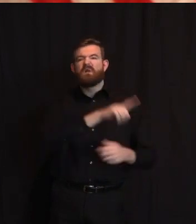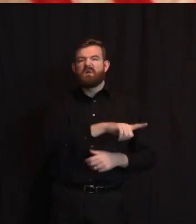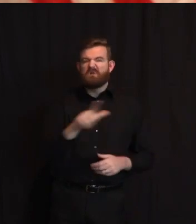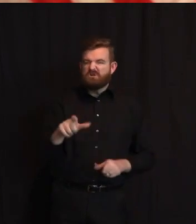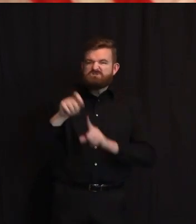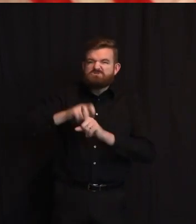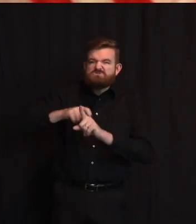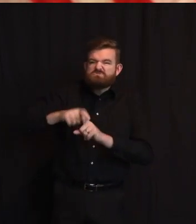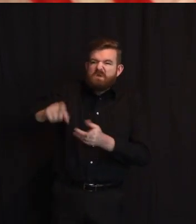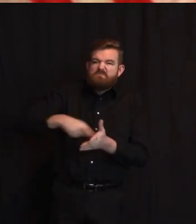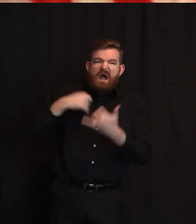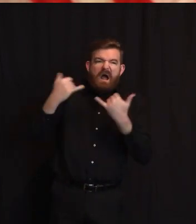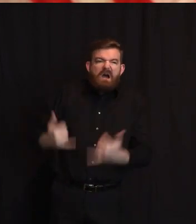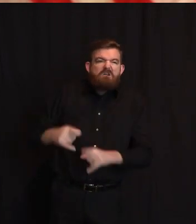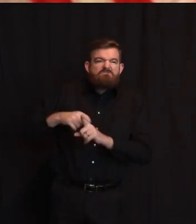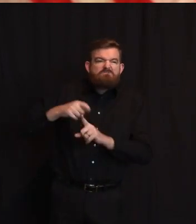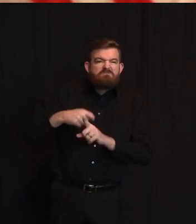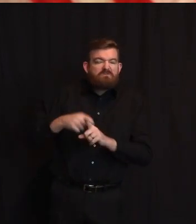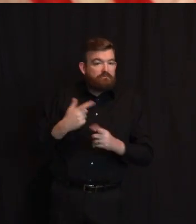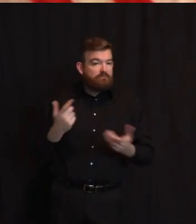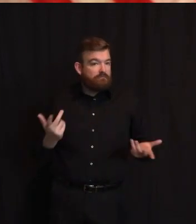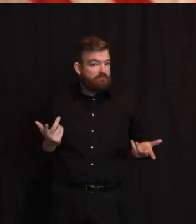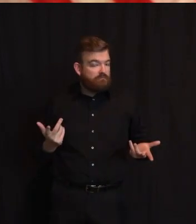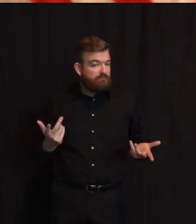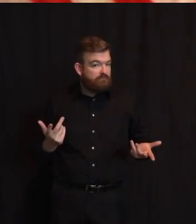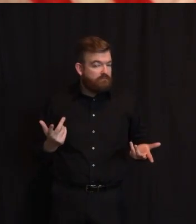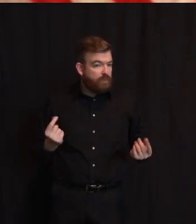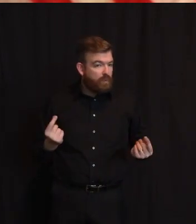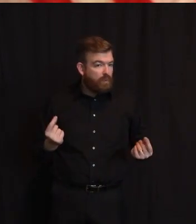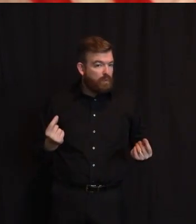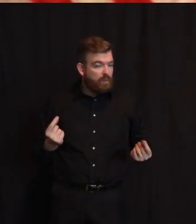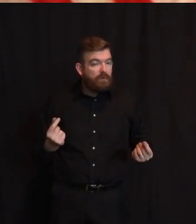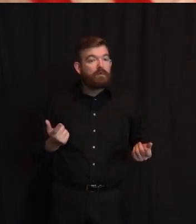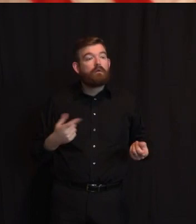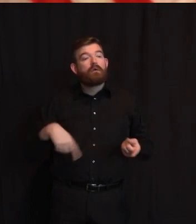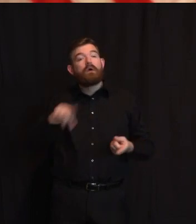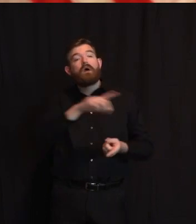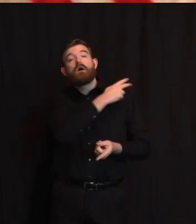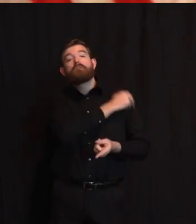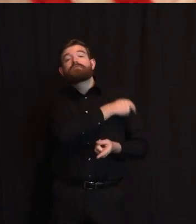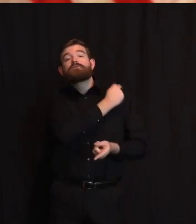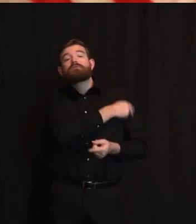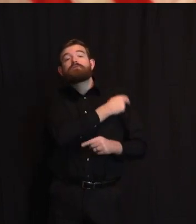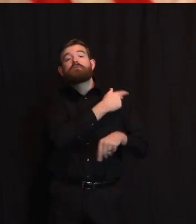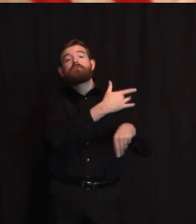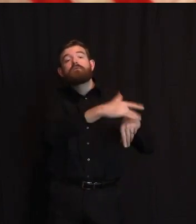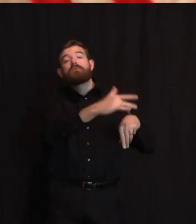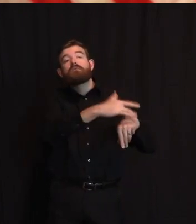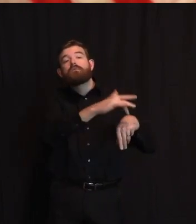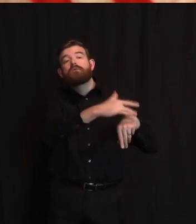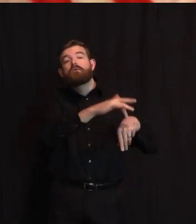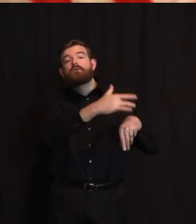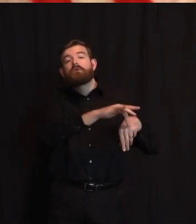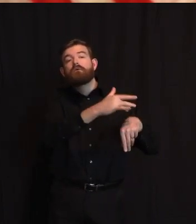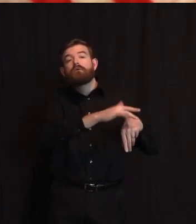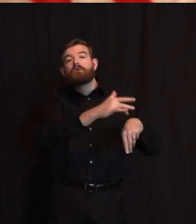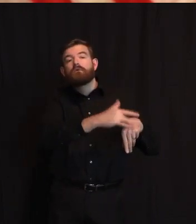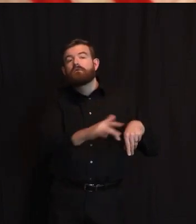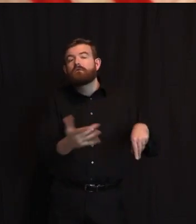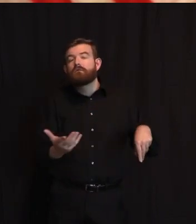And two, in terms of hospital space, it seems that at it looks like, what did we say,